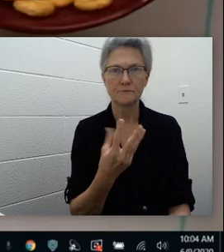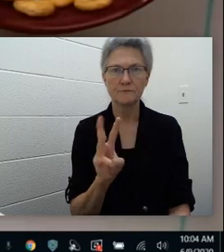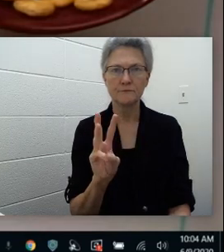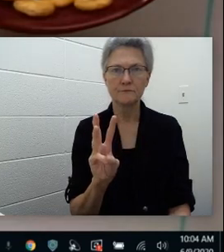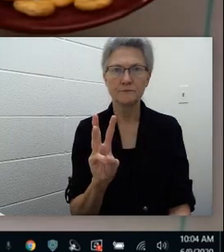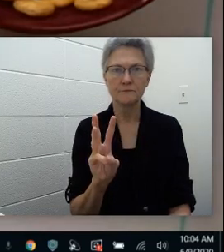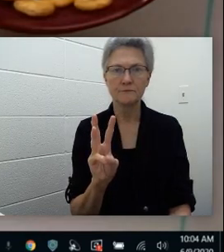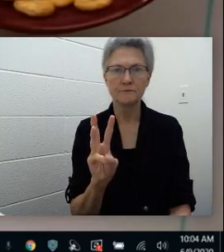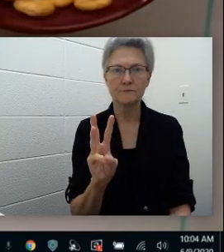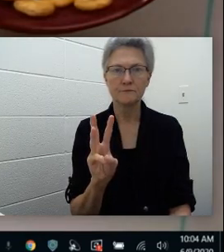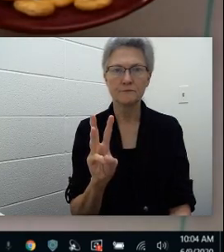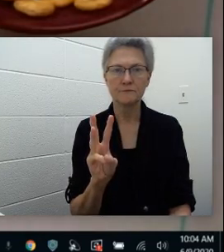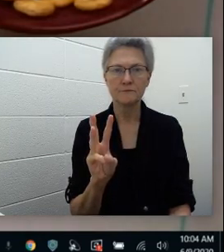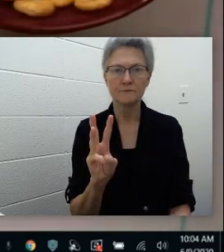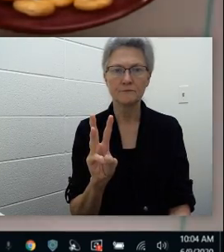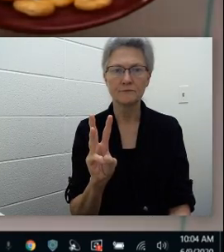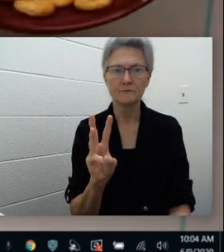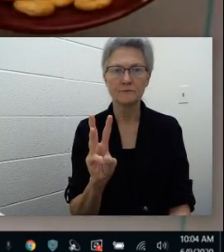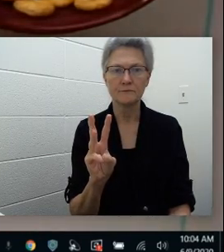6,